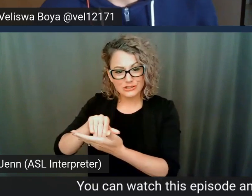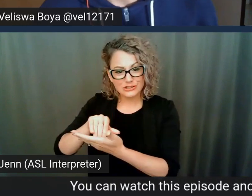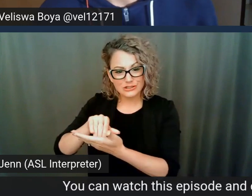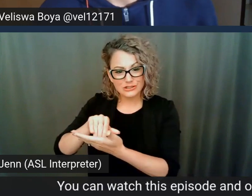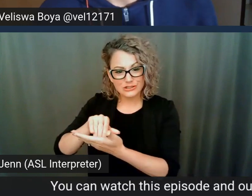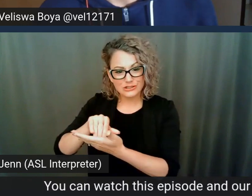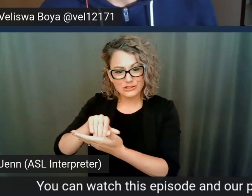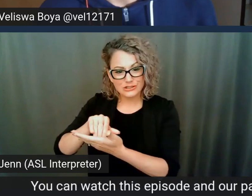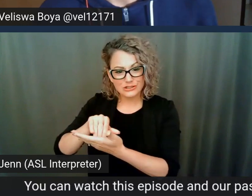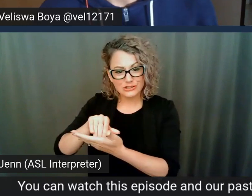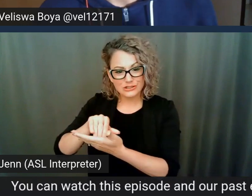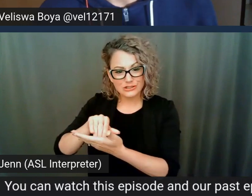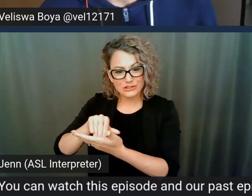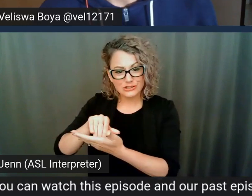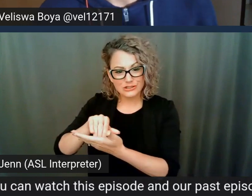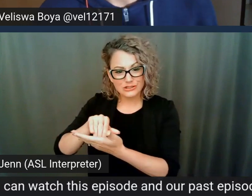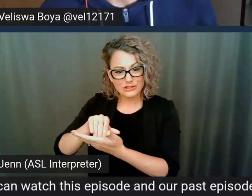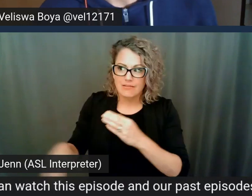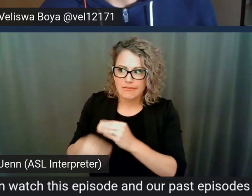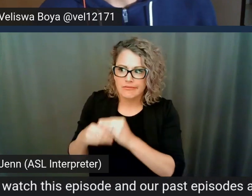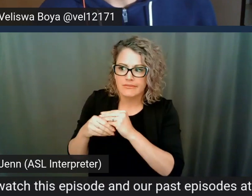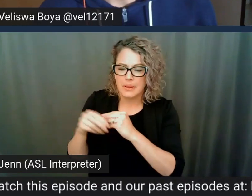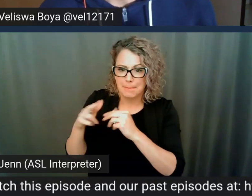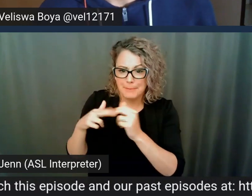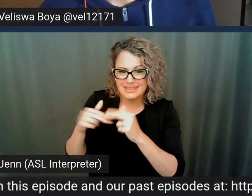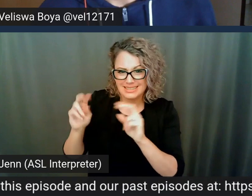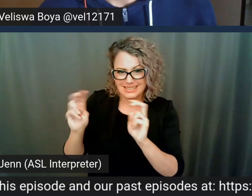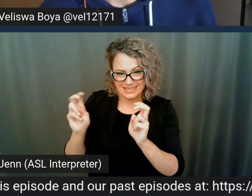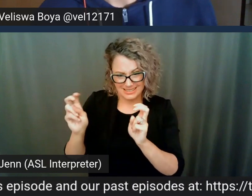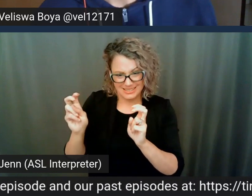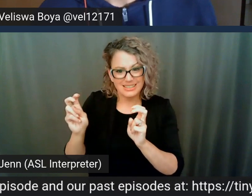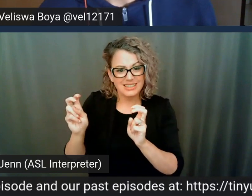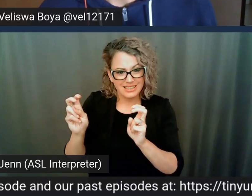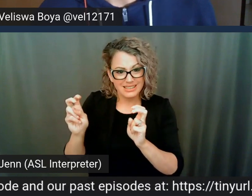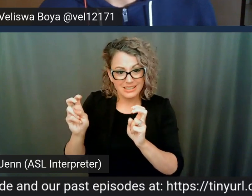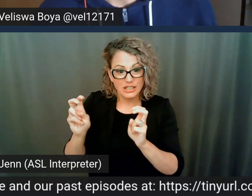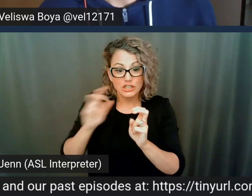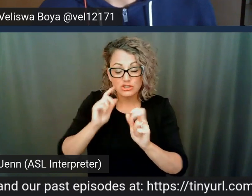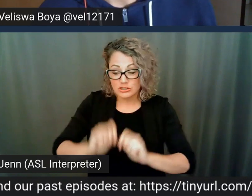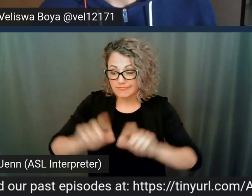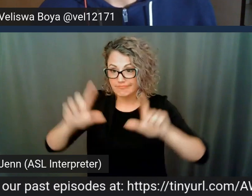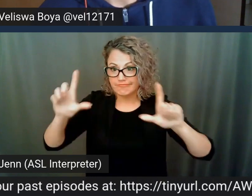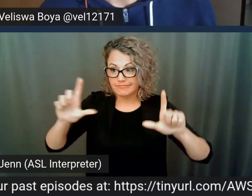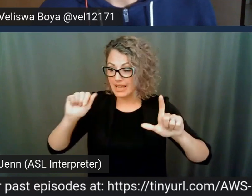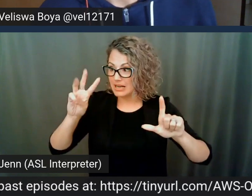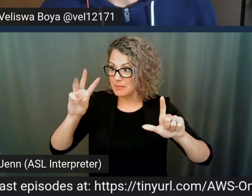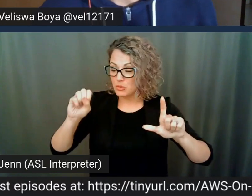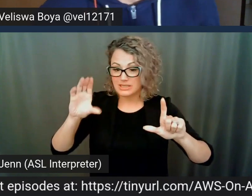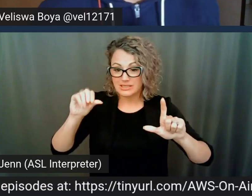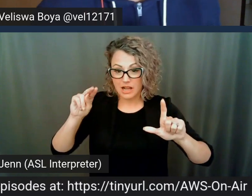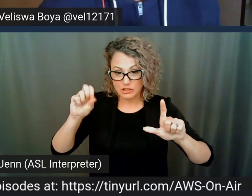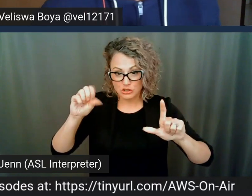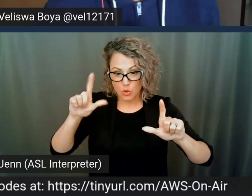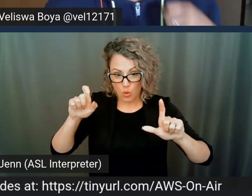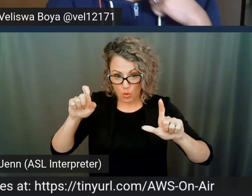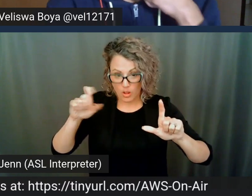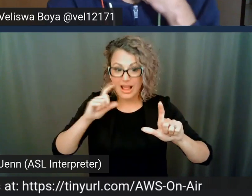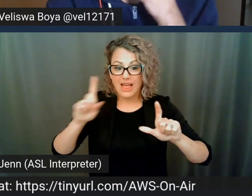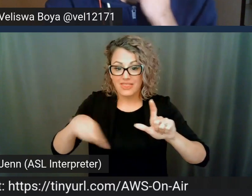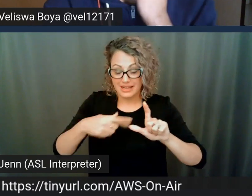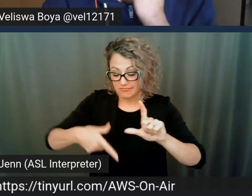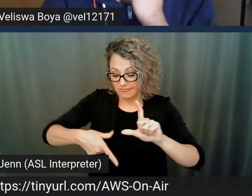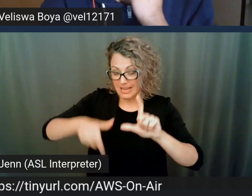have to do a whole lot of building in order to do it. You just go to your AWS console, you can enable it in your Connect instance, and